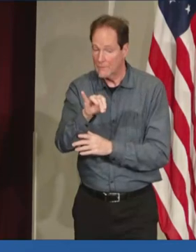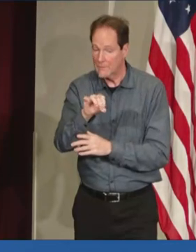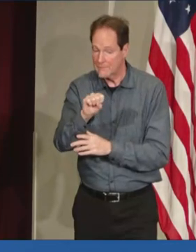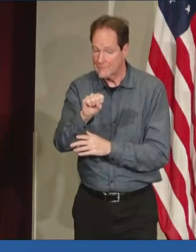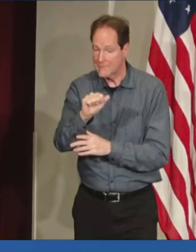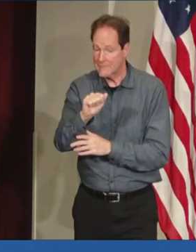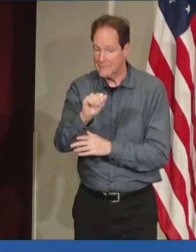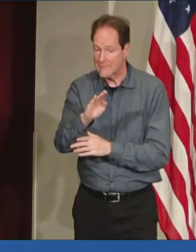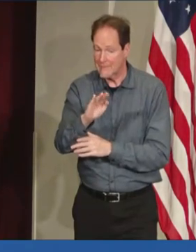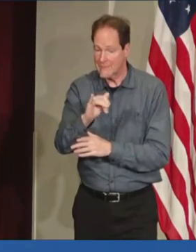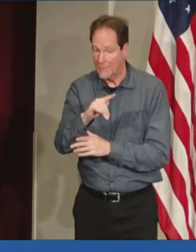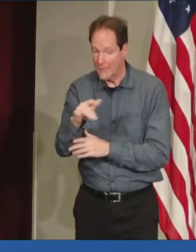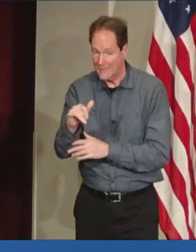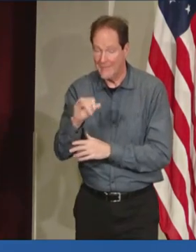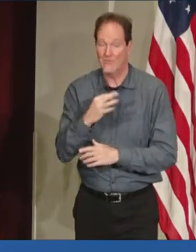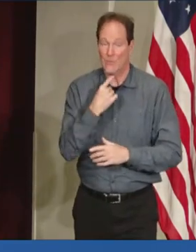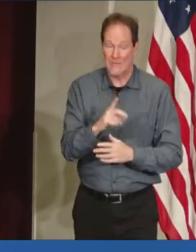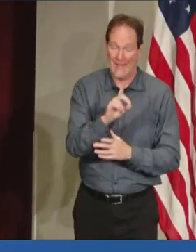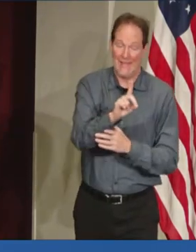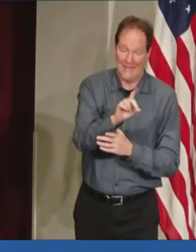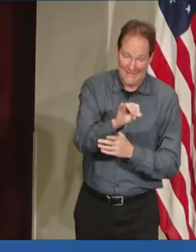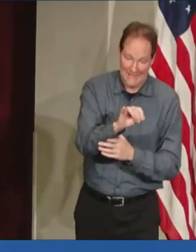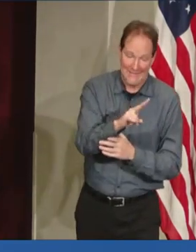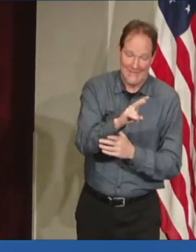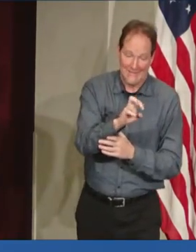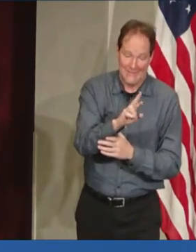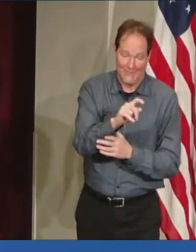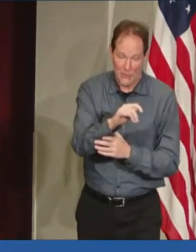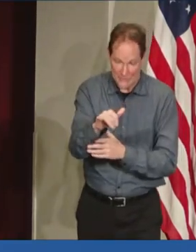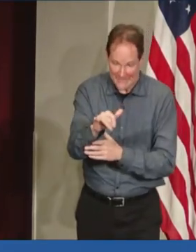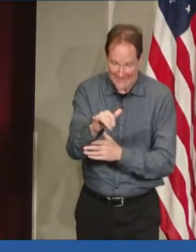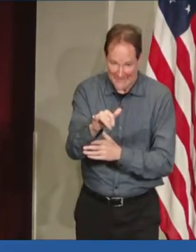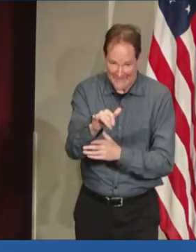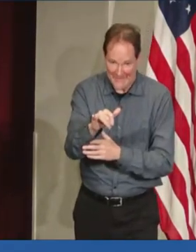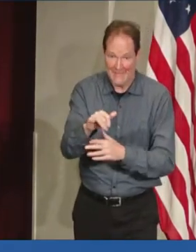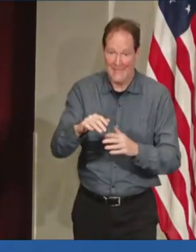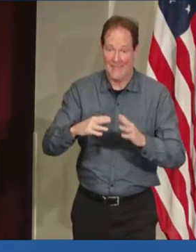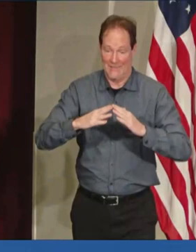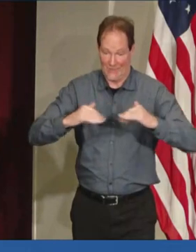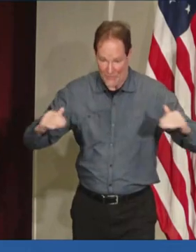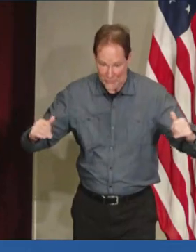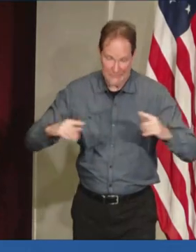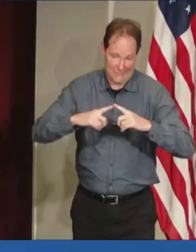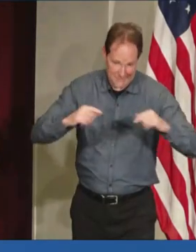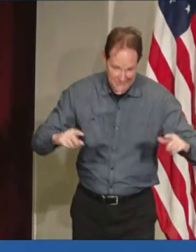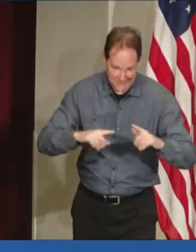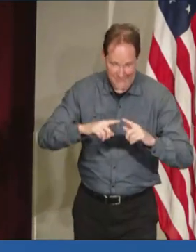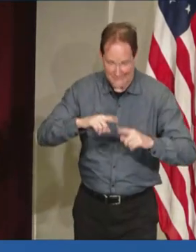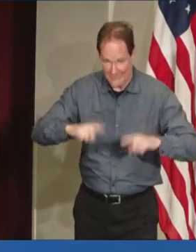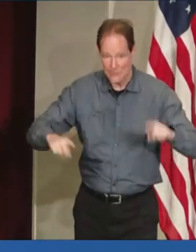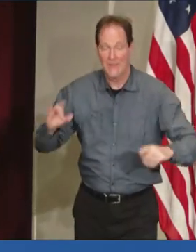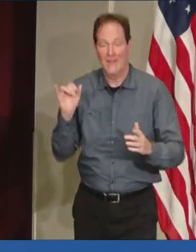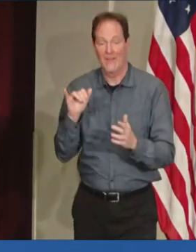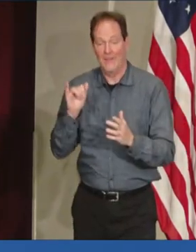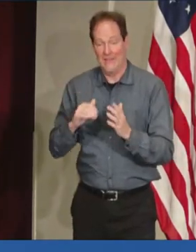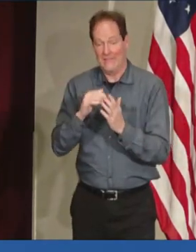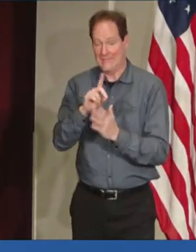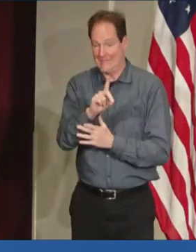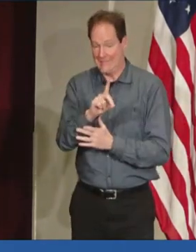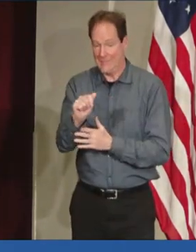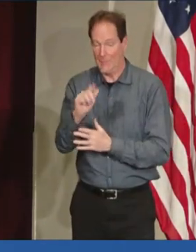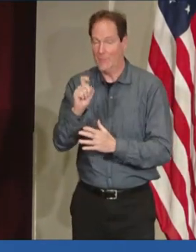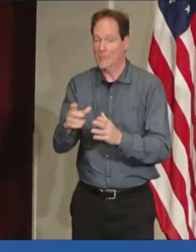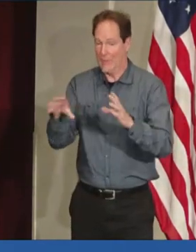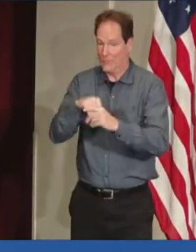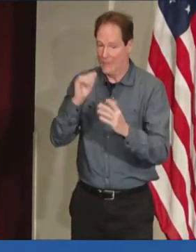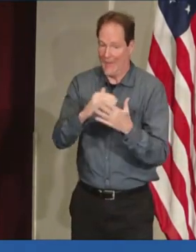mentioning diversity at all, then disability needs to be in that list. Otherwise, it continues to